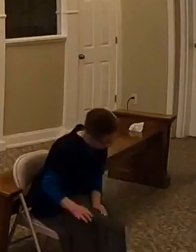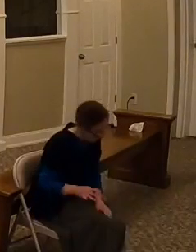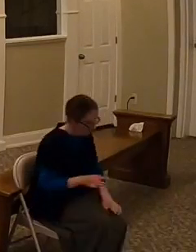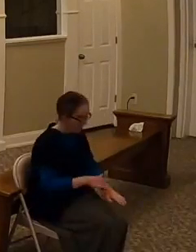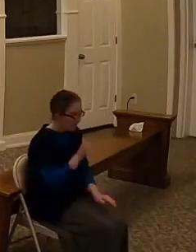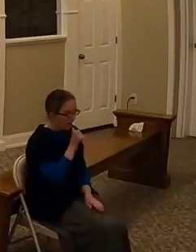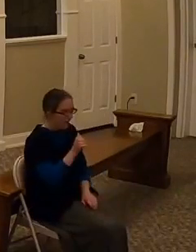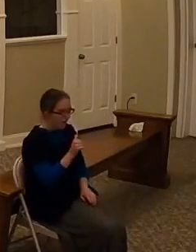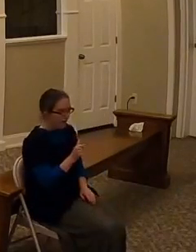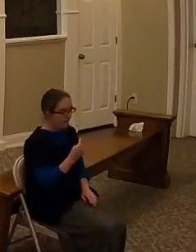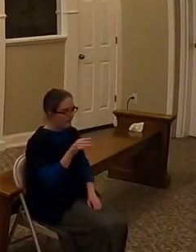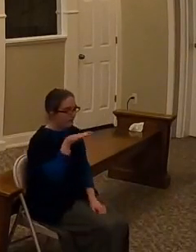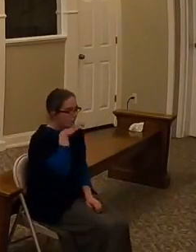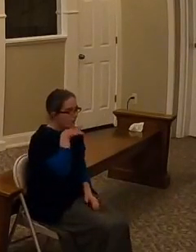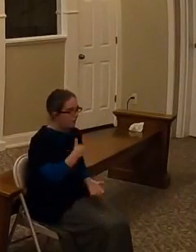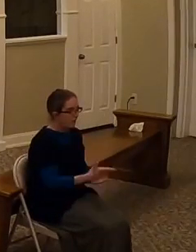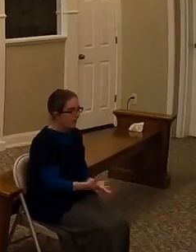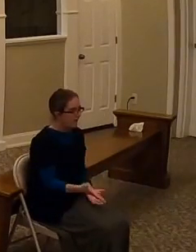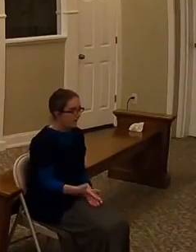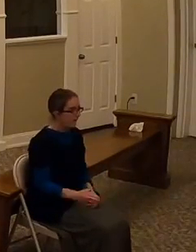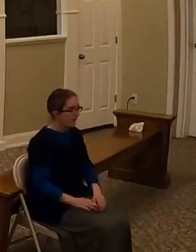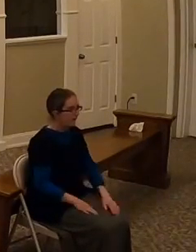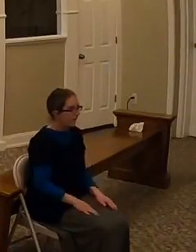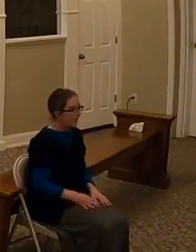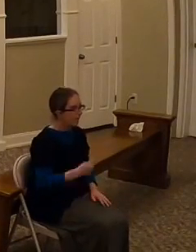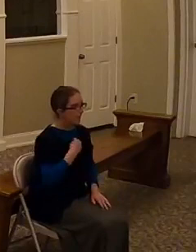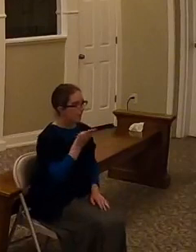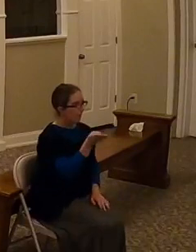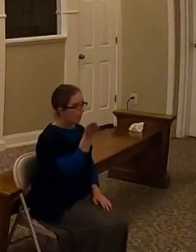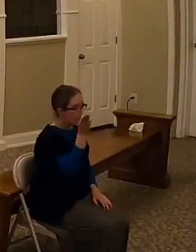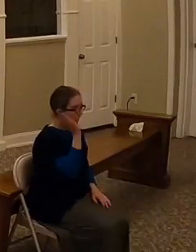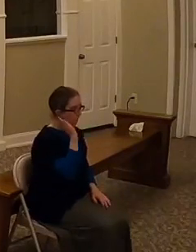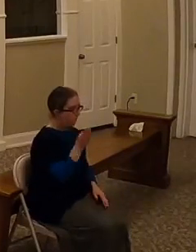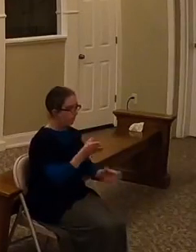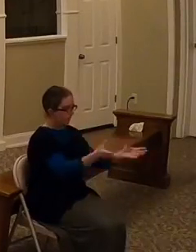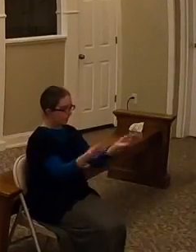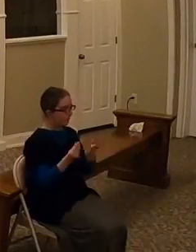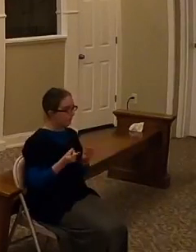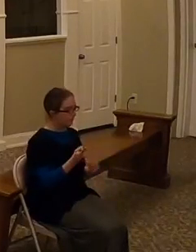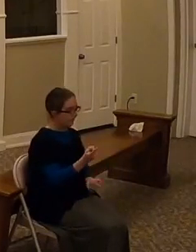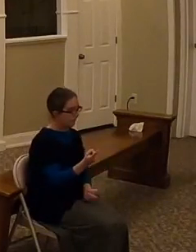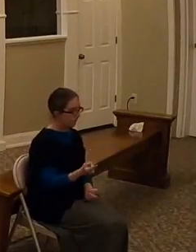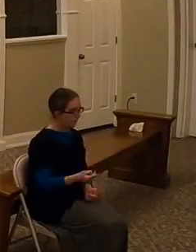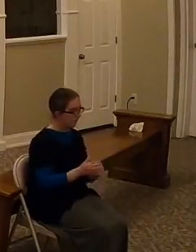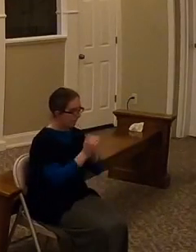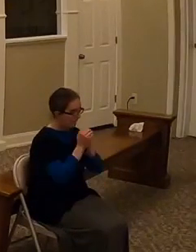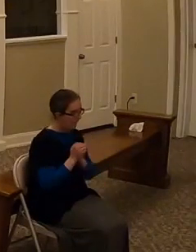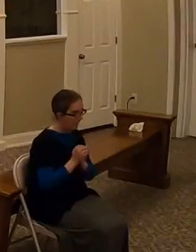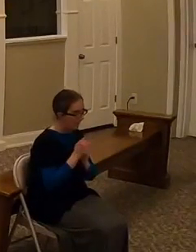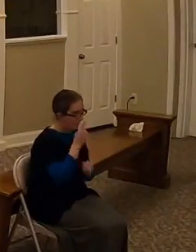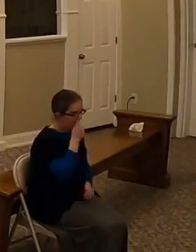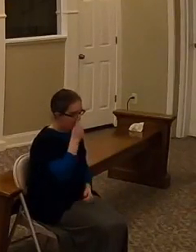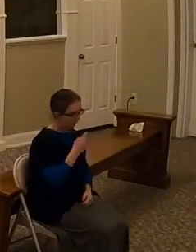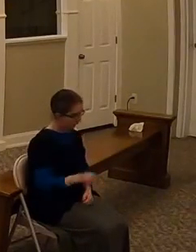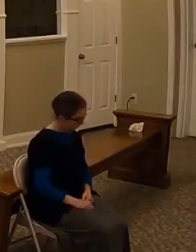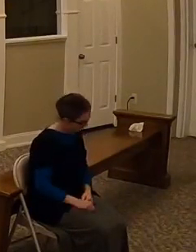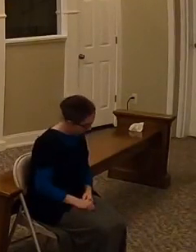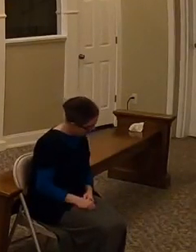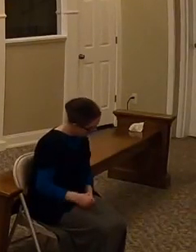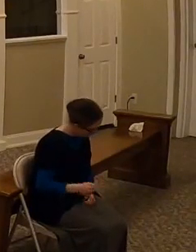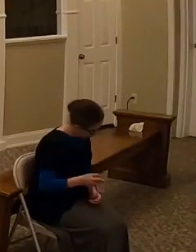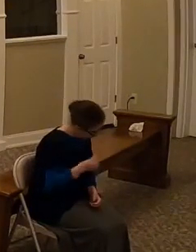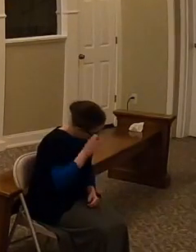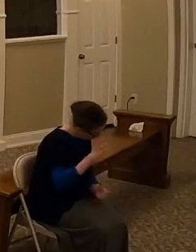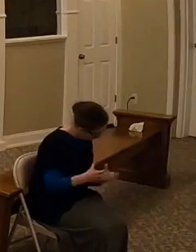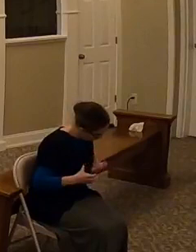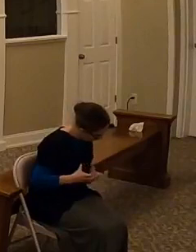touch not the unclean thing, and I will receive you. Amen. So, he wants